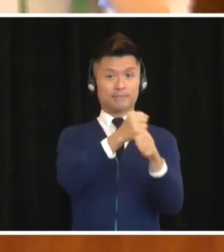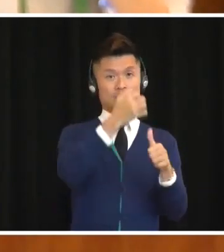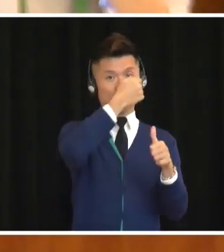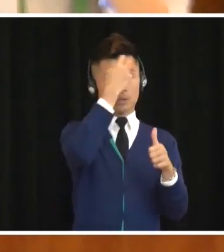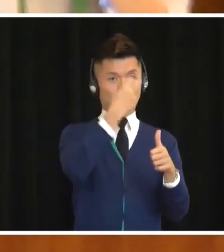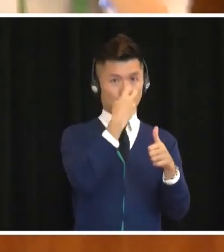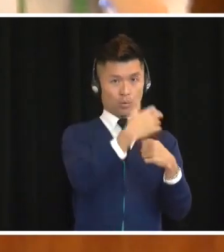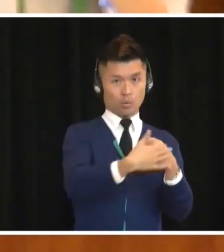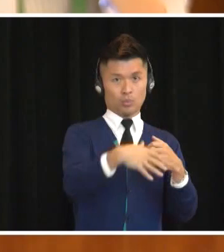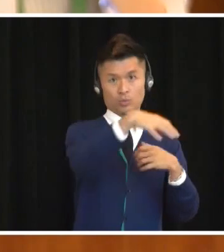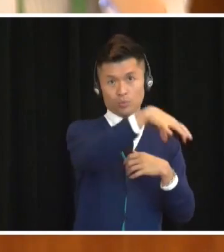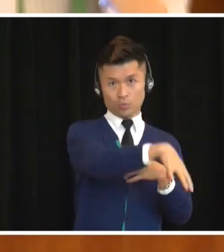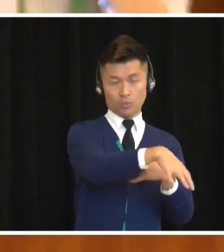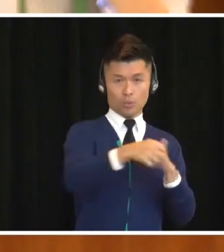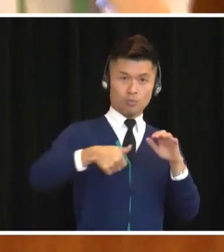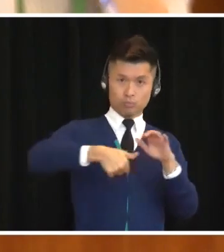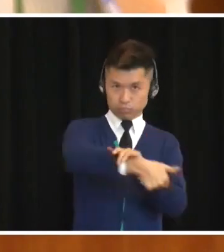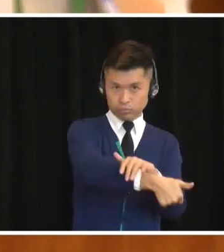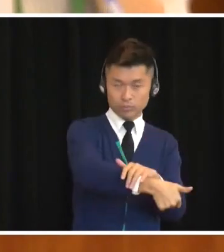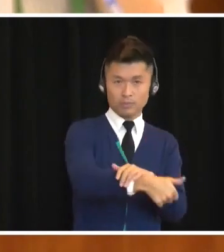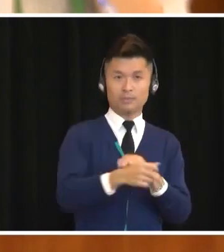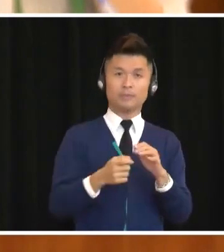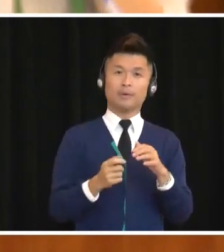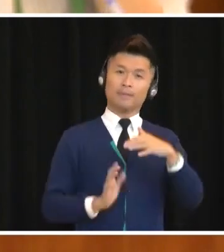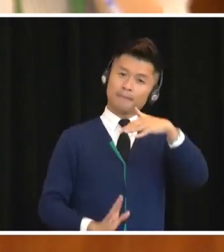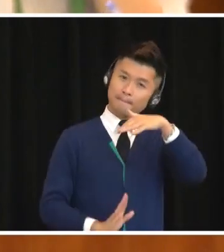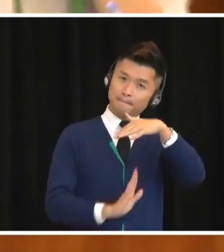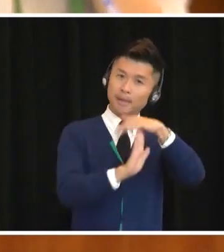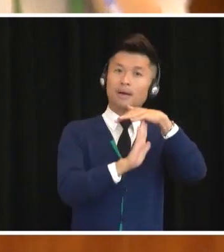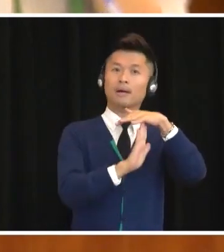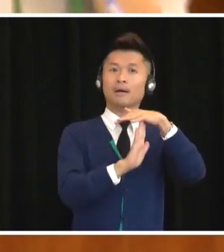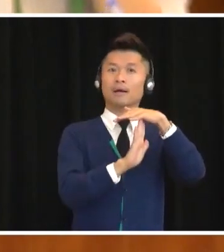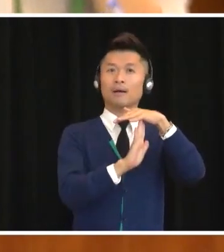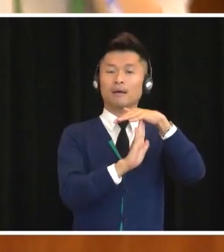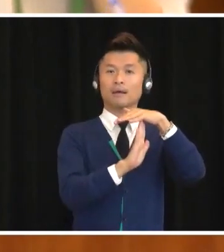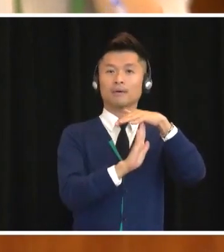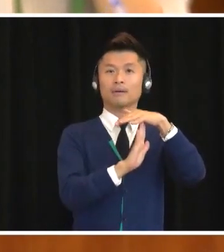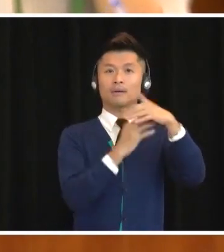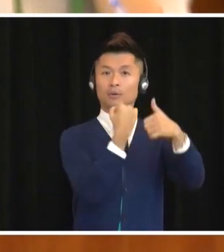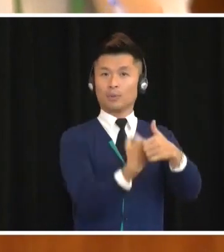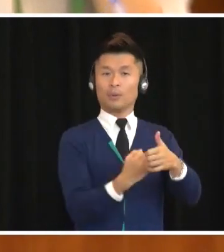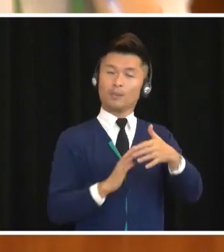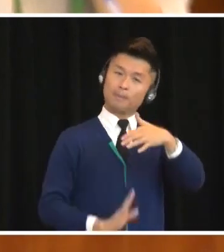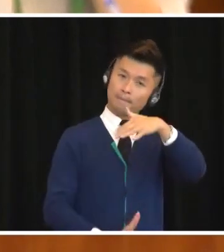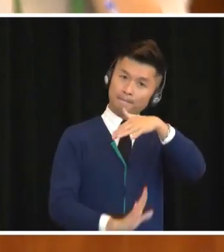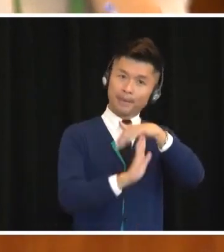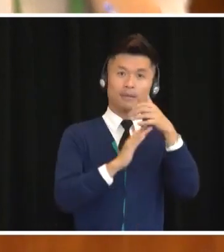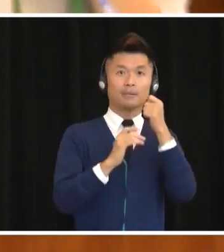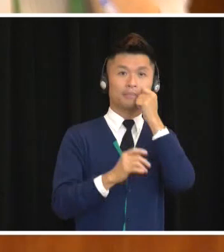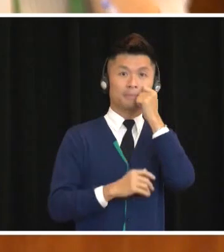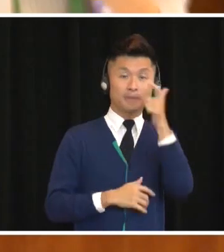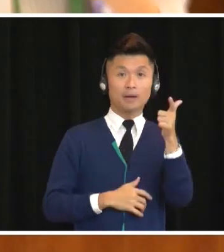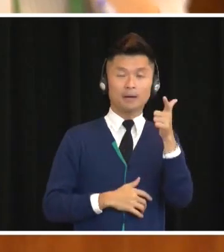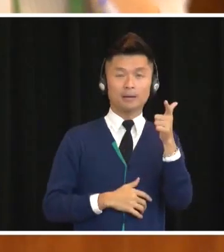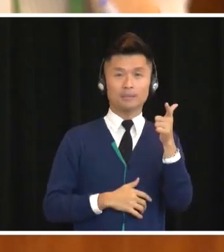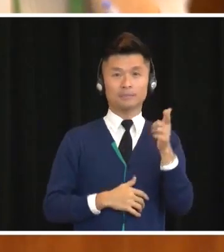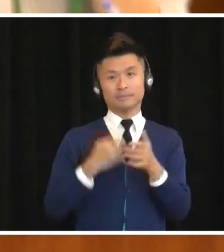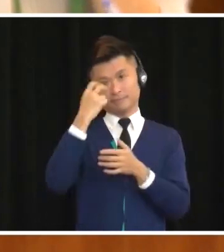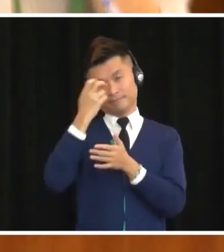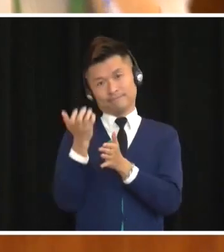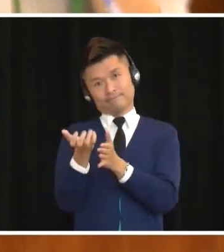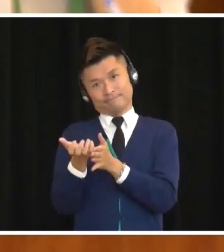if it's a 16 or 17-year-old who commits crime, they might be sent to detention center. And the